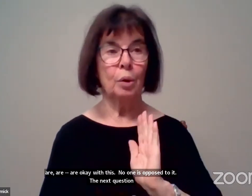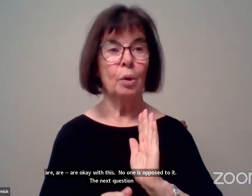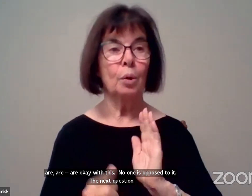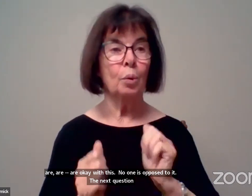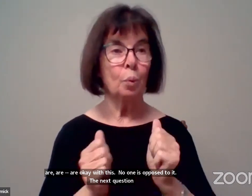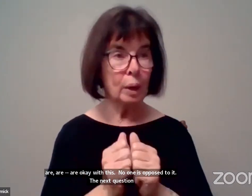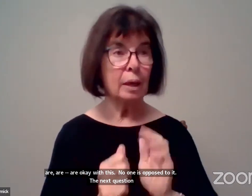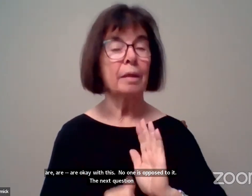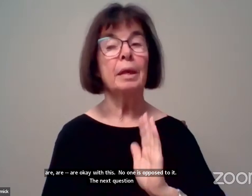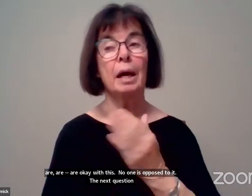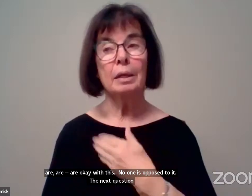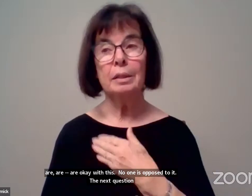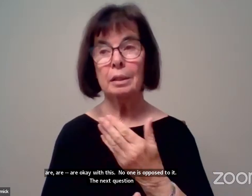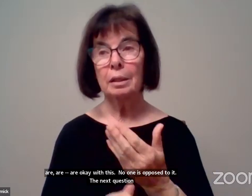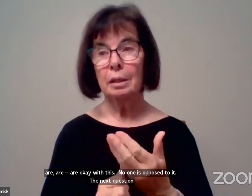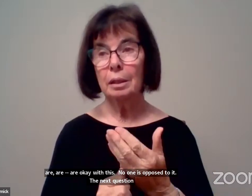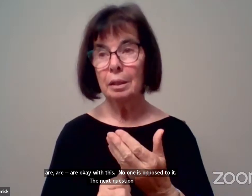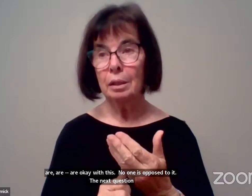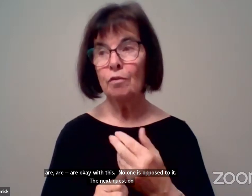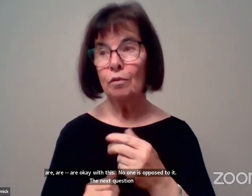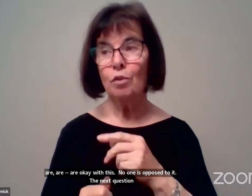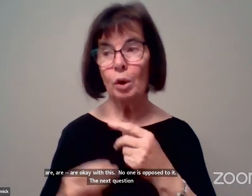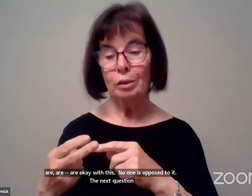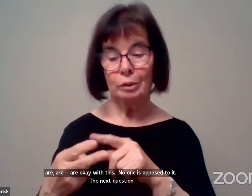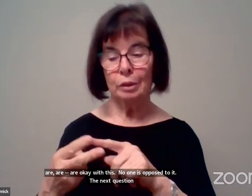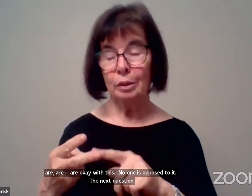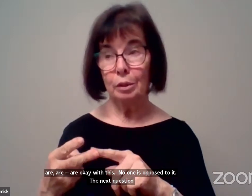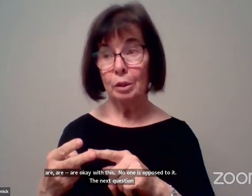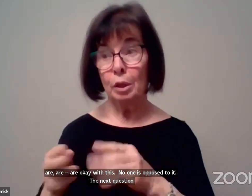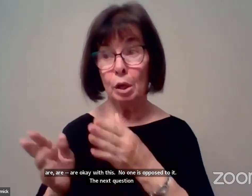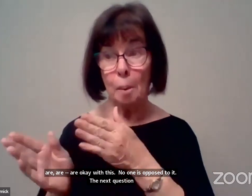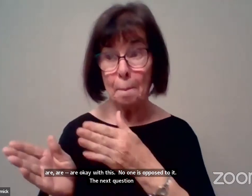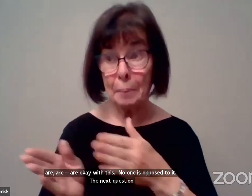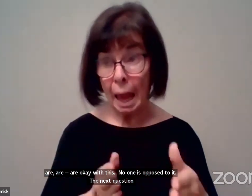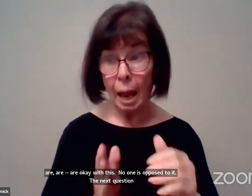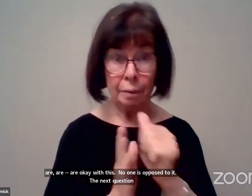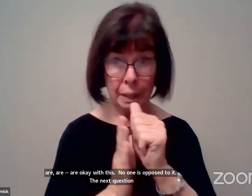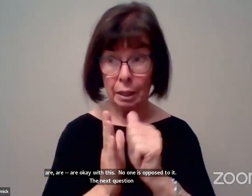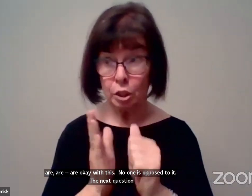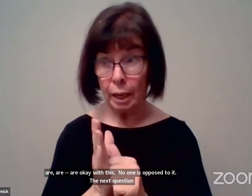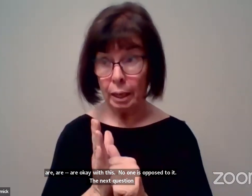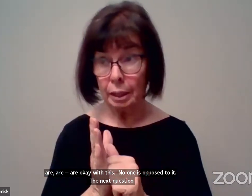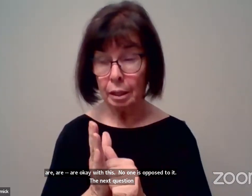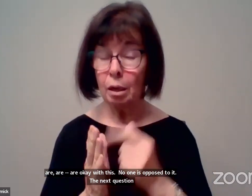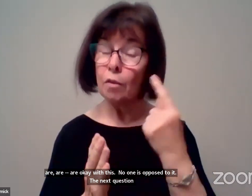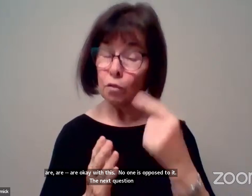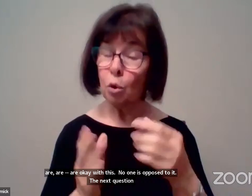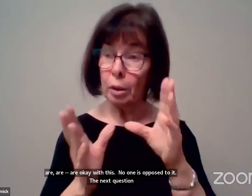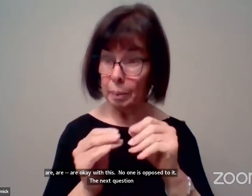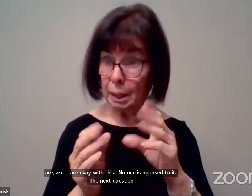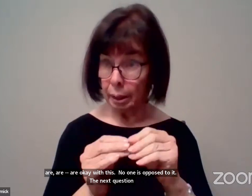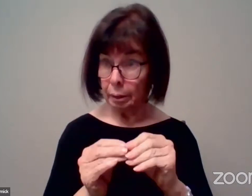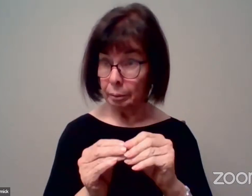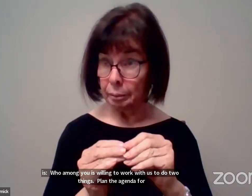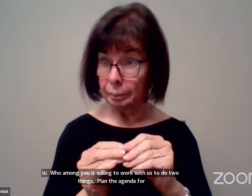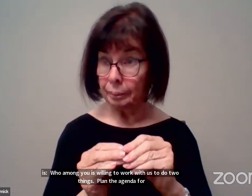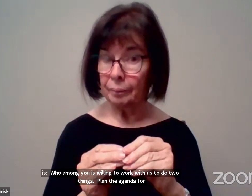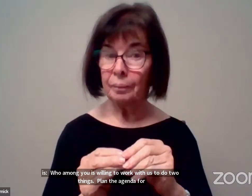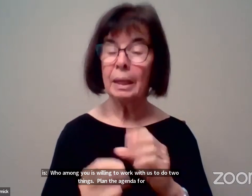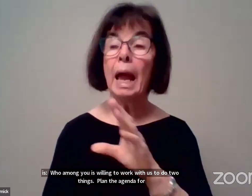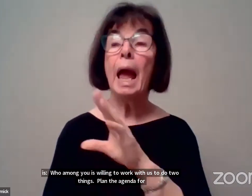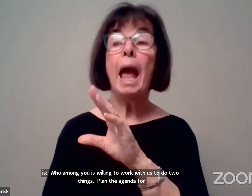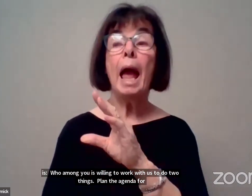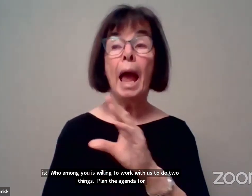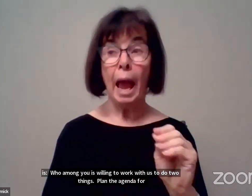to do two things? Plan the agenda for the May meeting